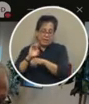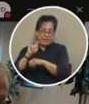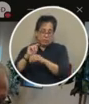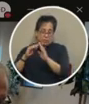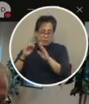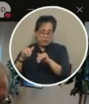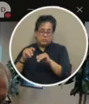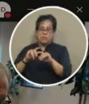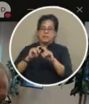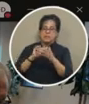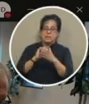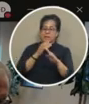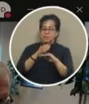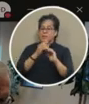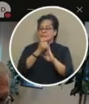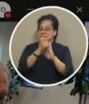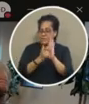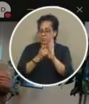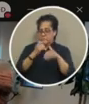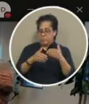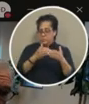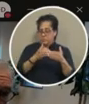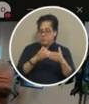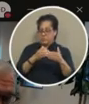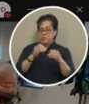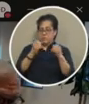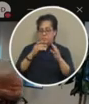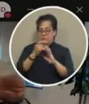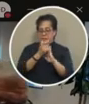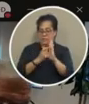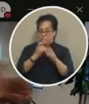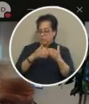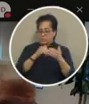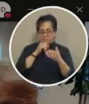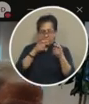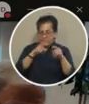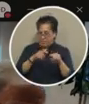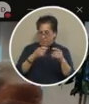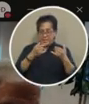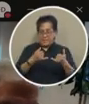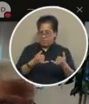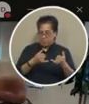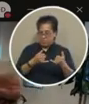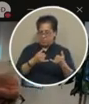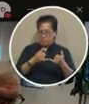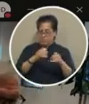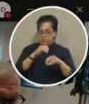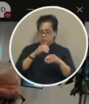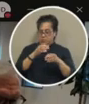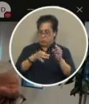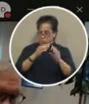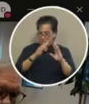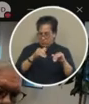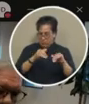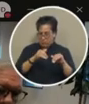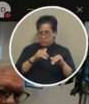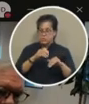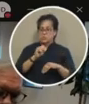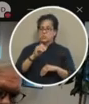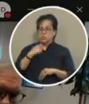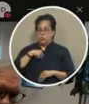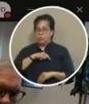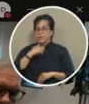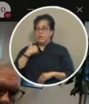only done after a legal process. So many of these legal processes are not taking place in the courthouse. So we have